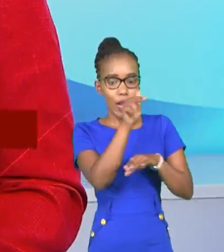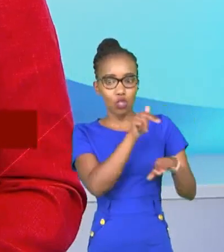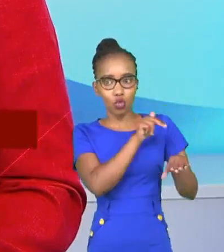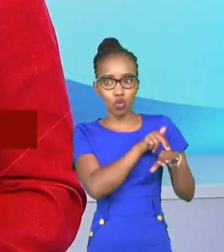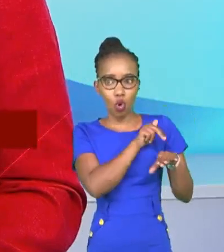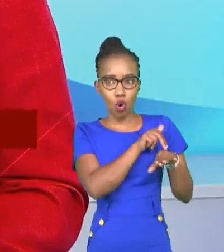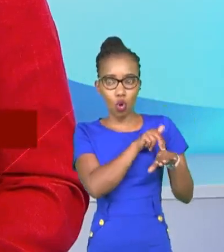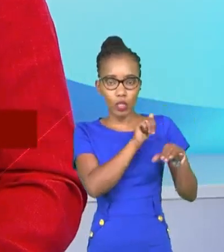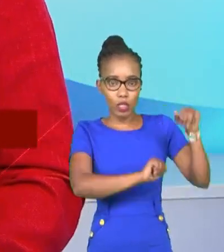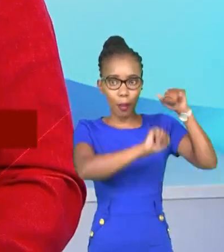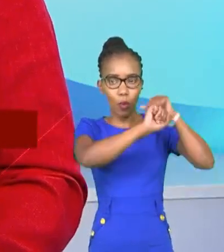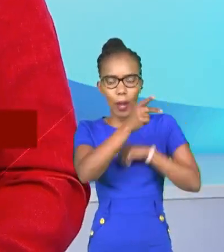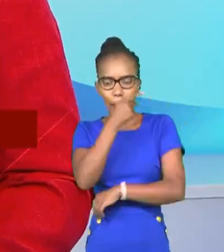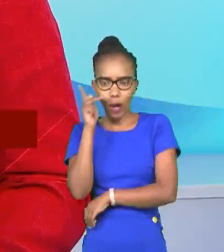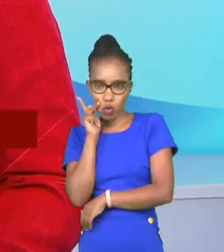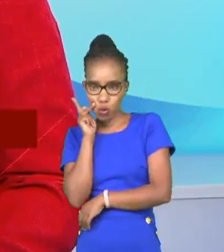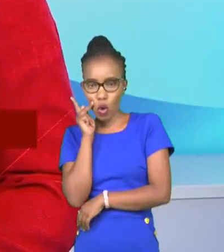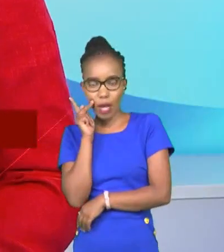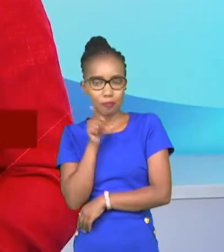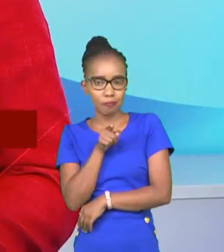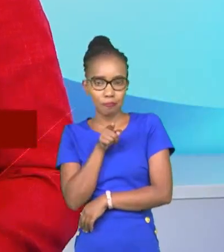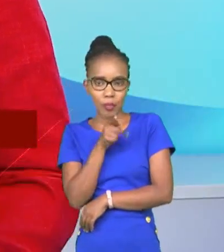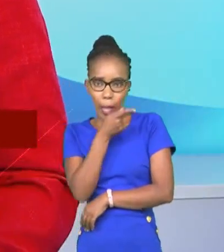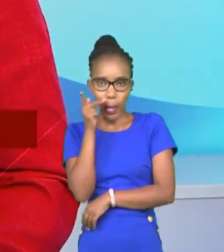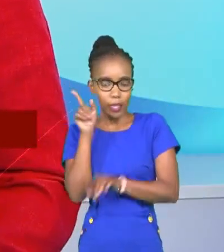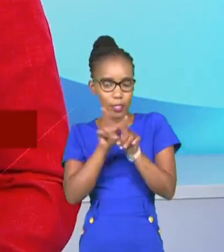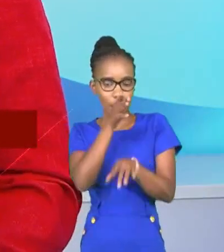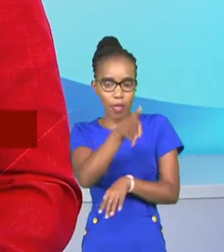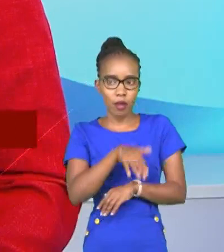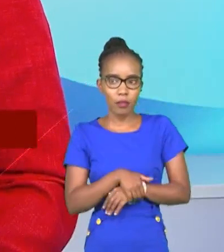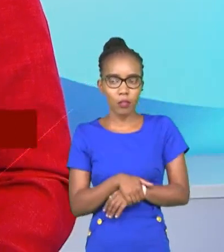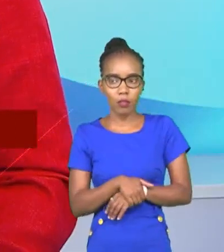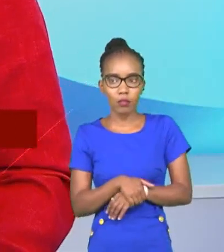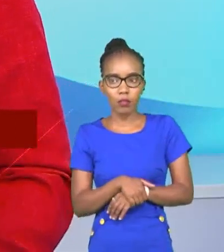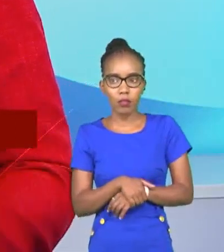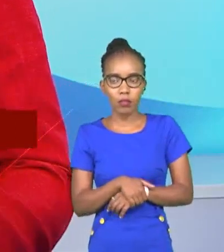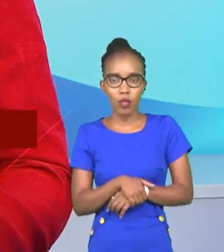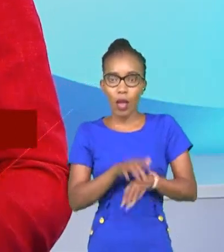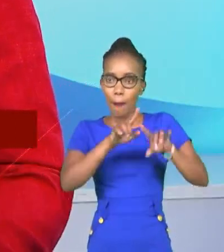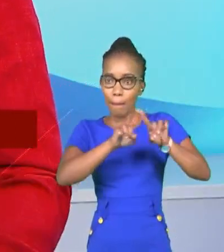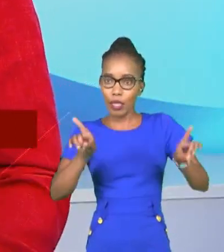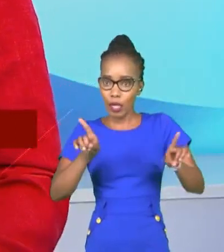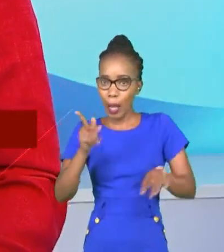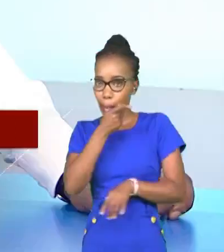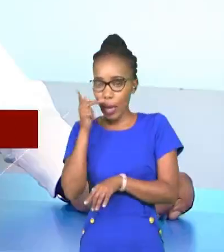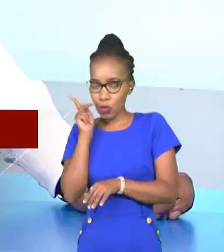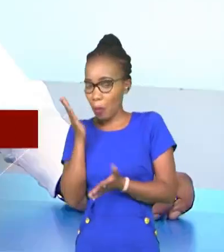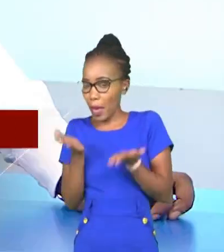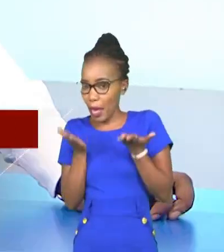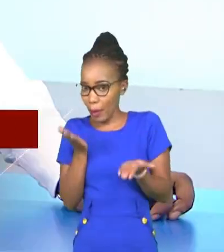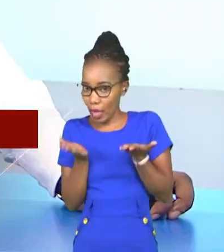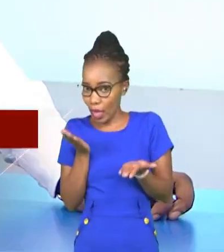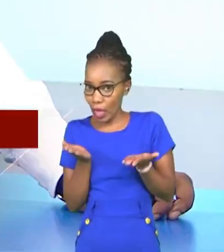base, support base. Kalonzo Musyoka. Kalonzo Musyoka also was there. He's running mate. Yes, he's running mate. But so Kalonzo Musyoka is likely to...